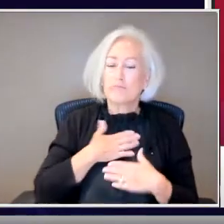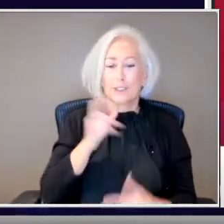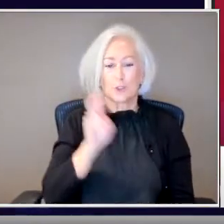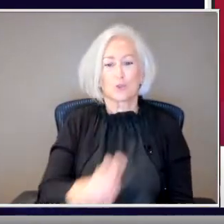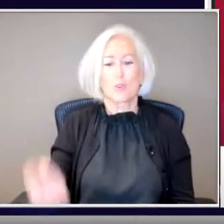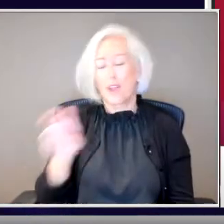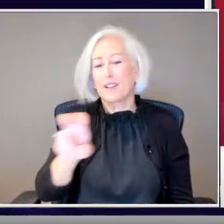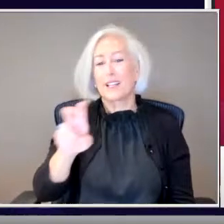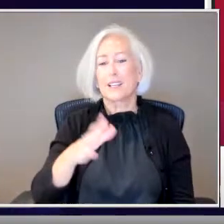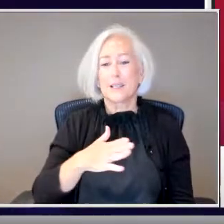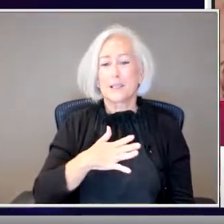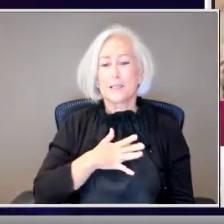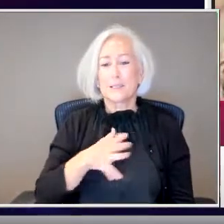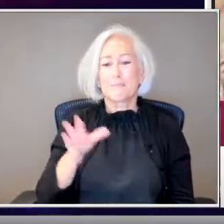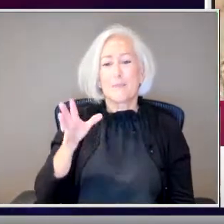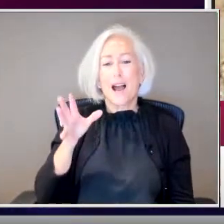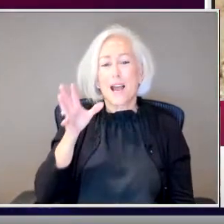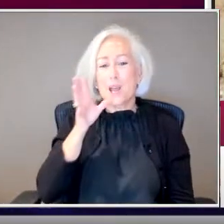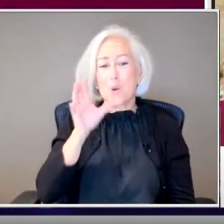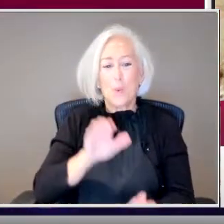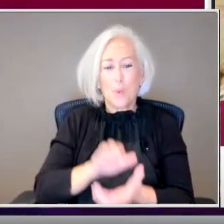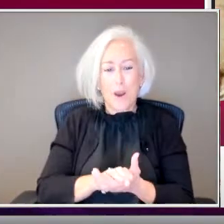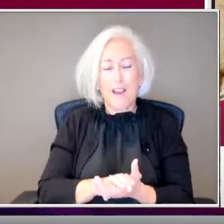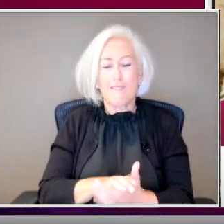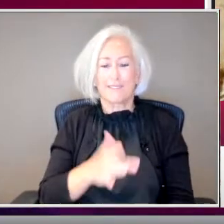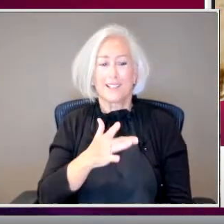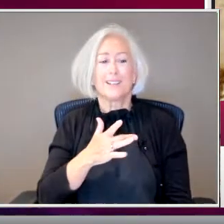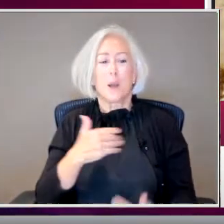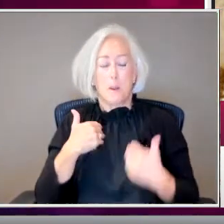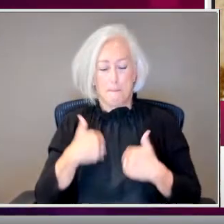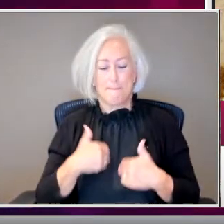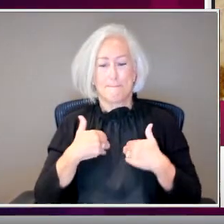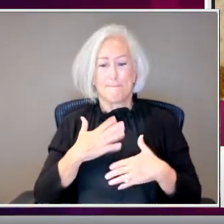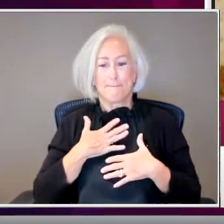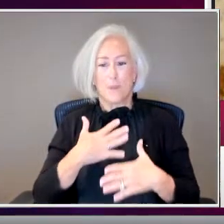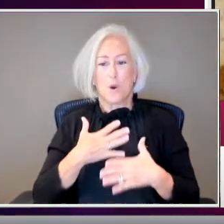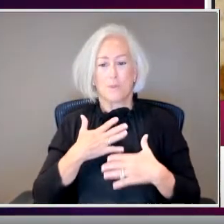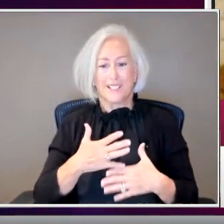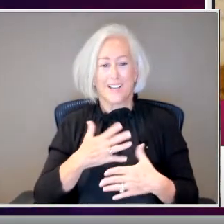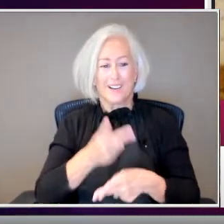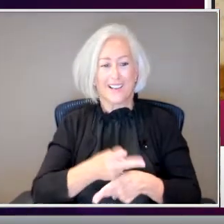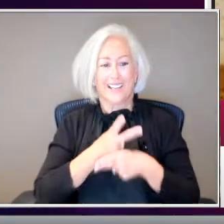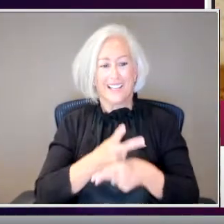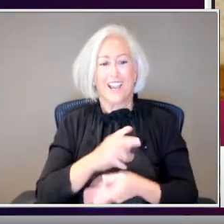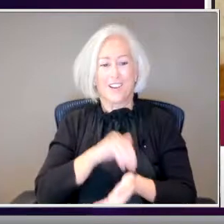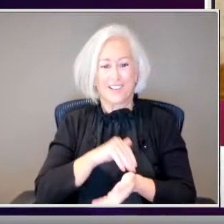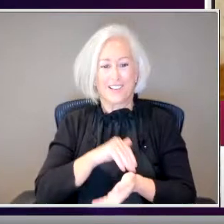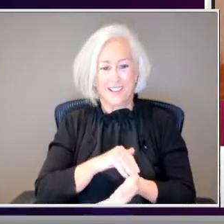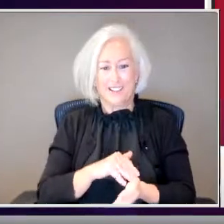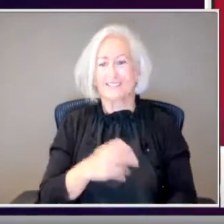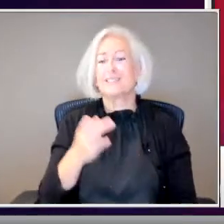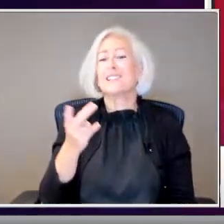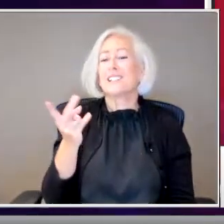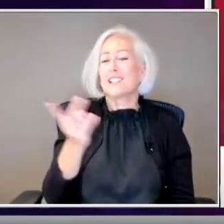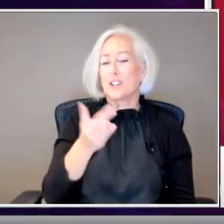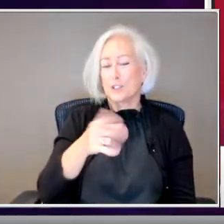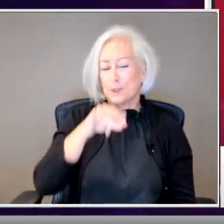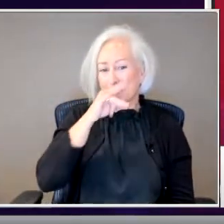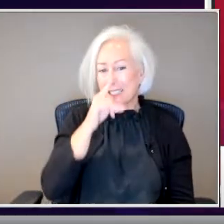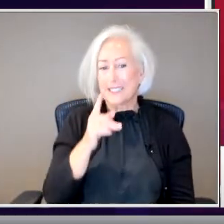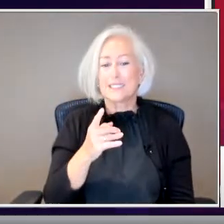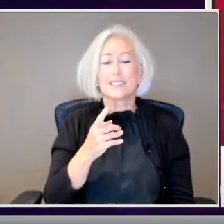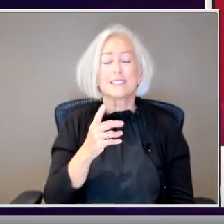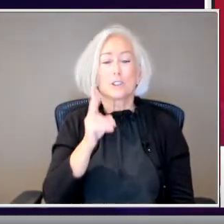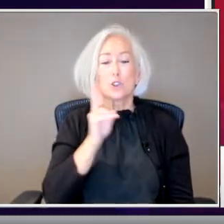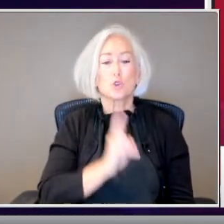pulmonary critical care physician here in town, and our kids are twins, 14-year-old twins, freshmen in high school